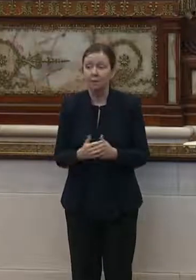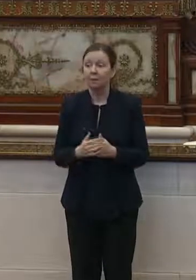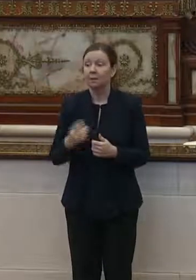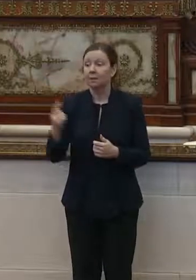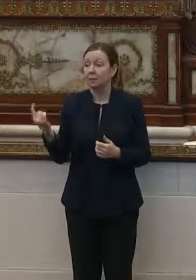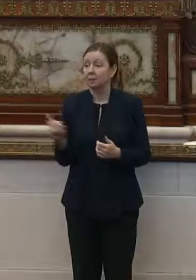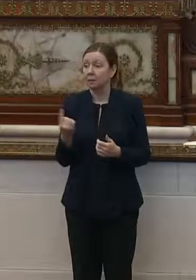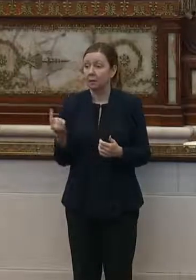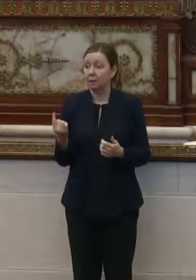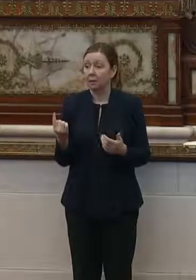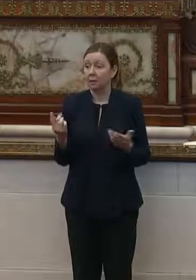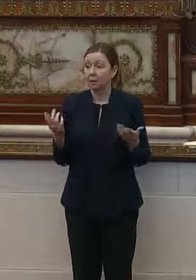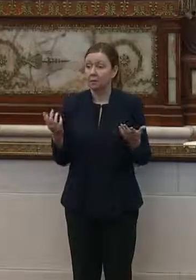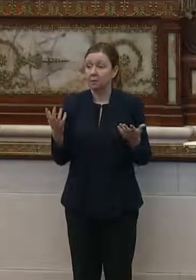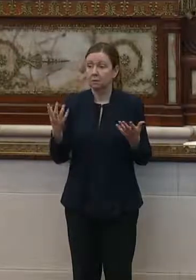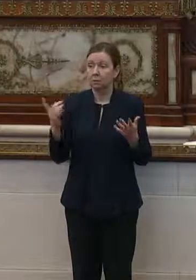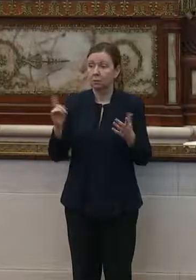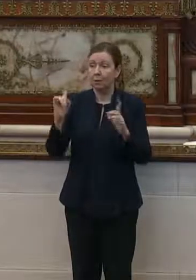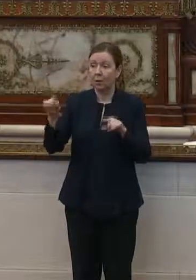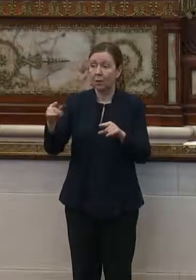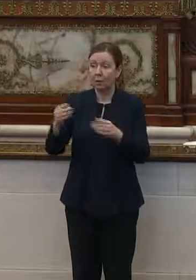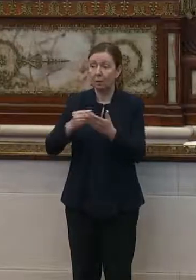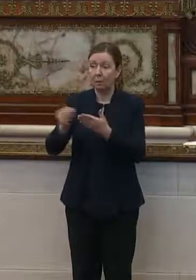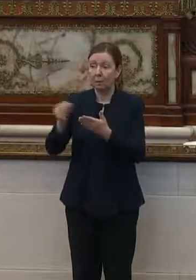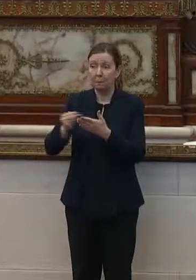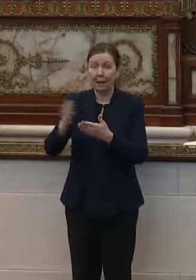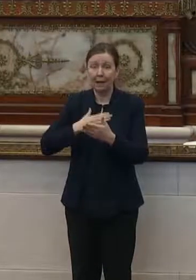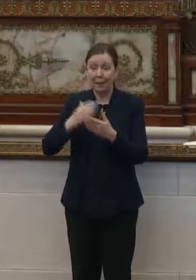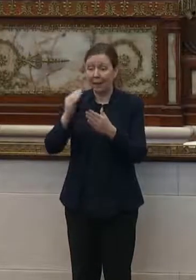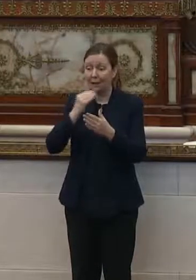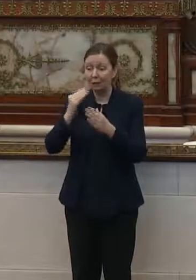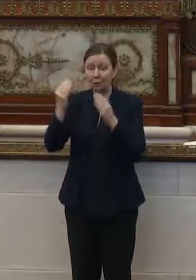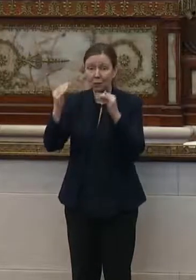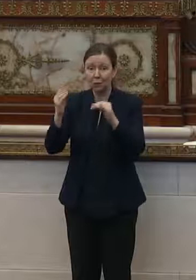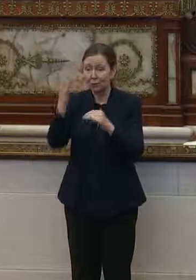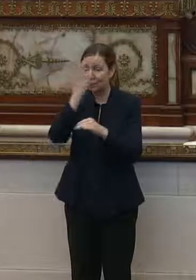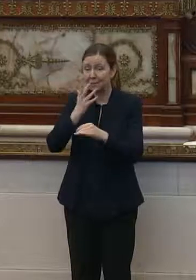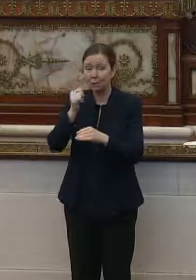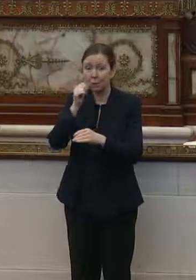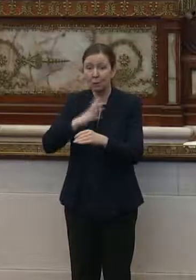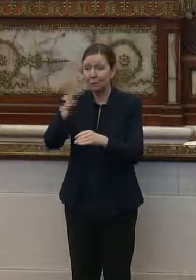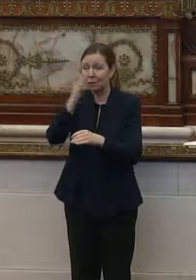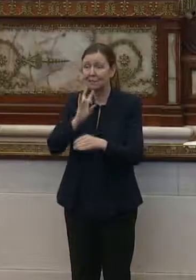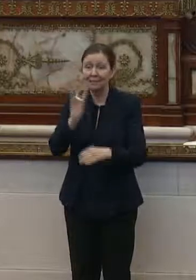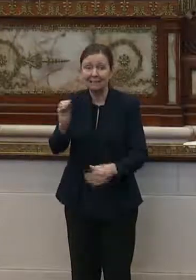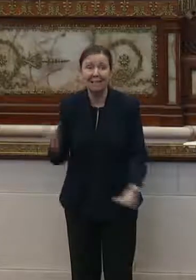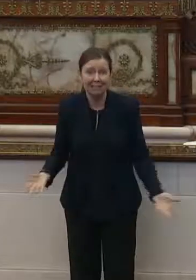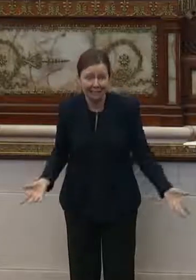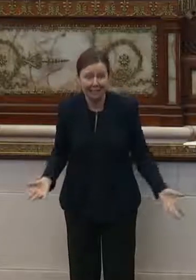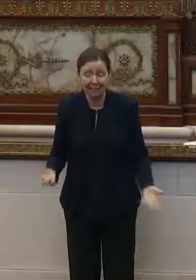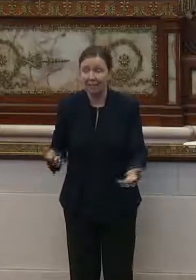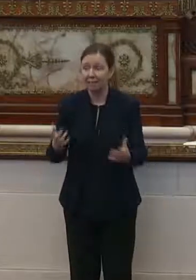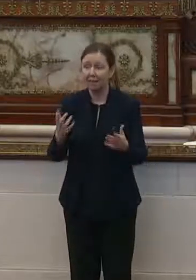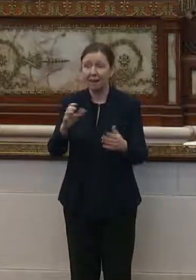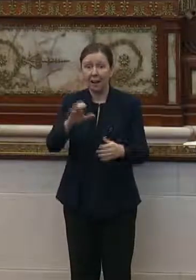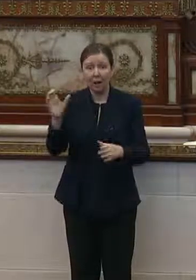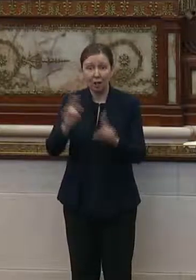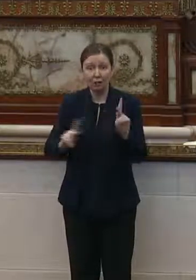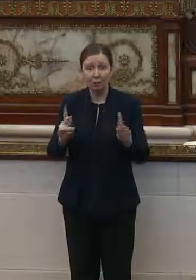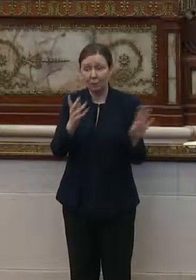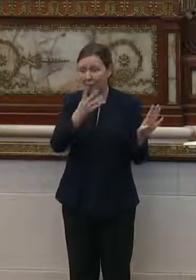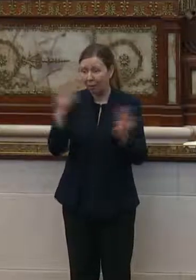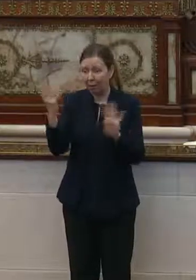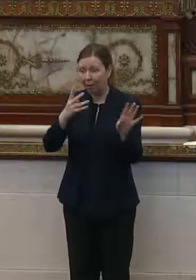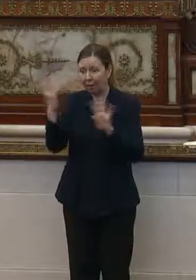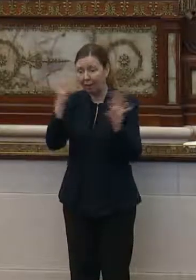Somebody, where I buy my groceries, there's a woman who looks like she's about 70 years old, getting, hundreds of people go by her every day when she checks them out.